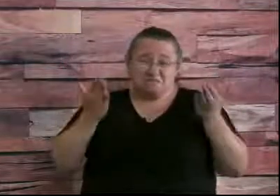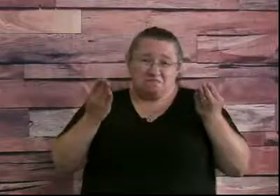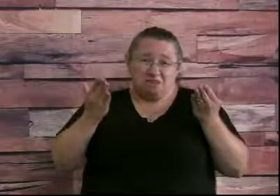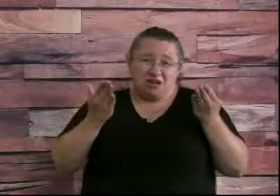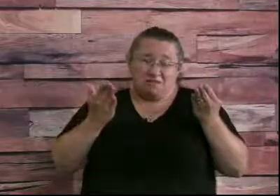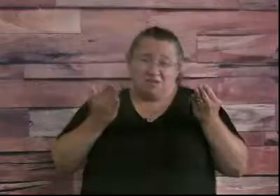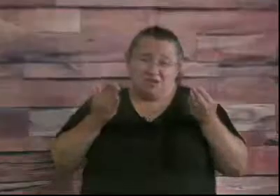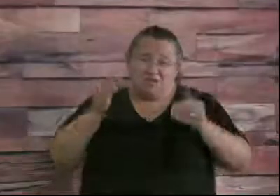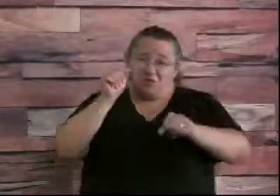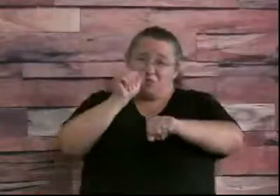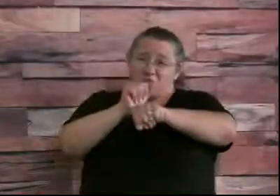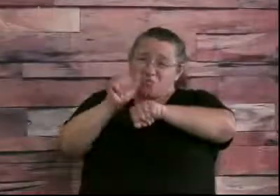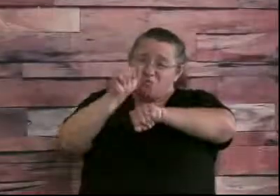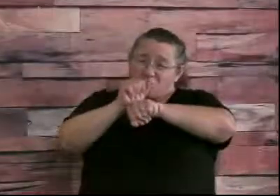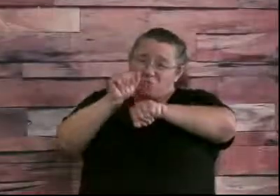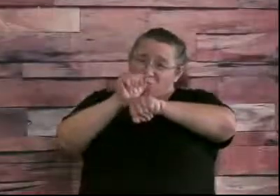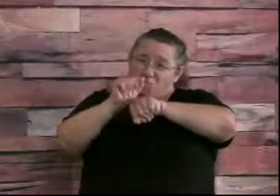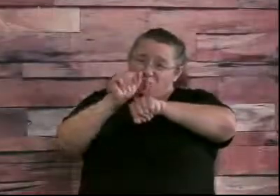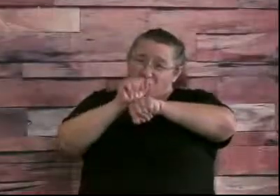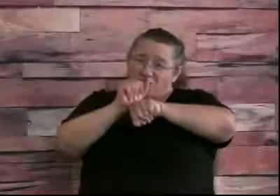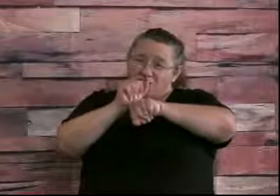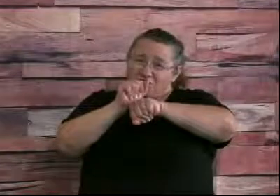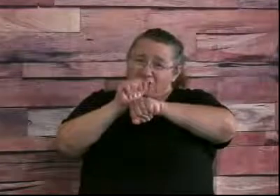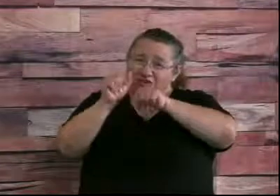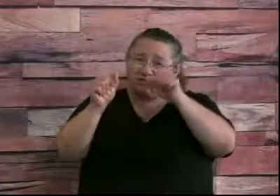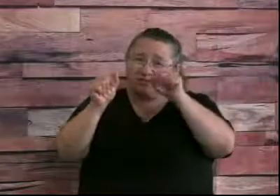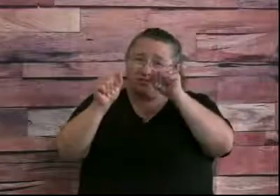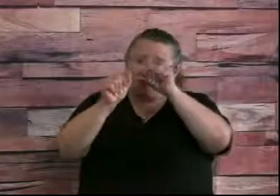work for your salvation and not know that we're casting that vision.